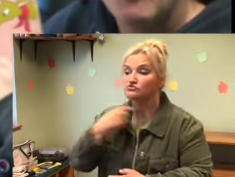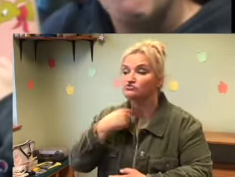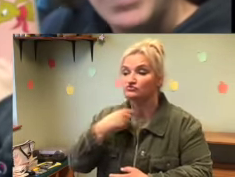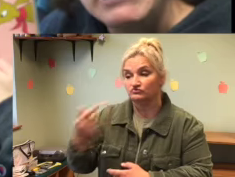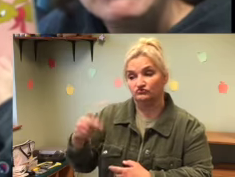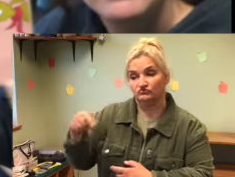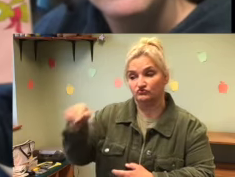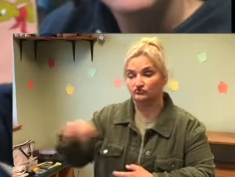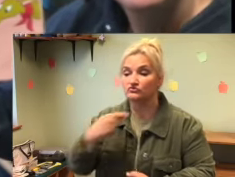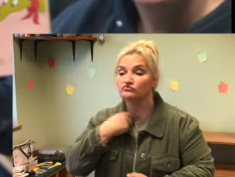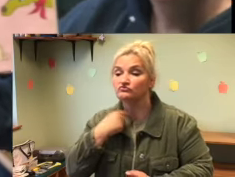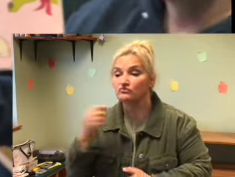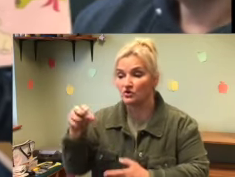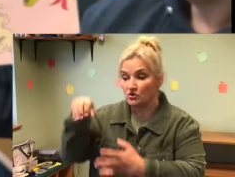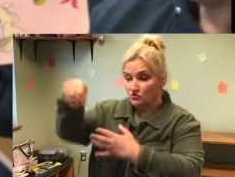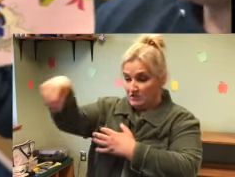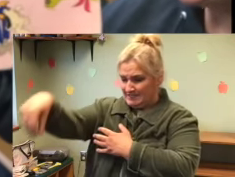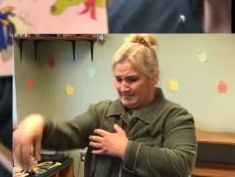a